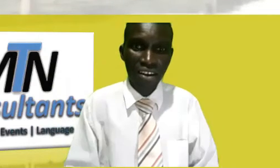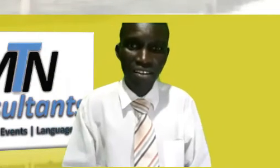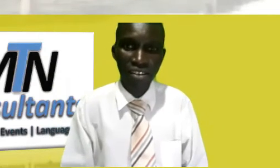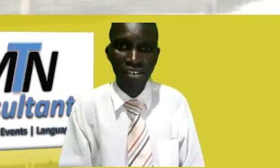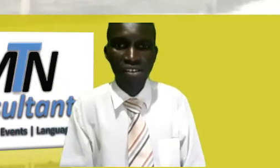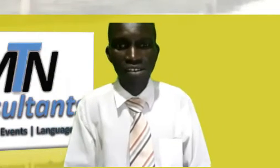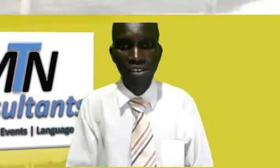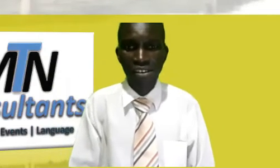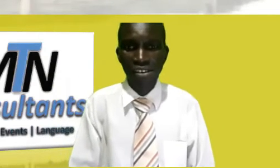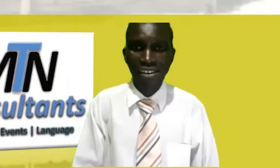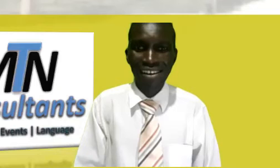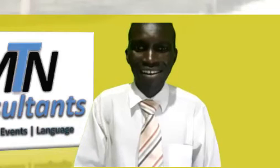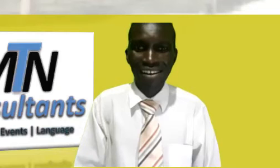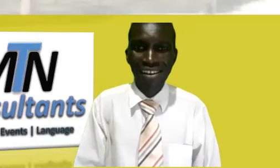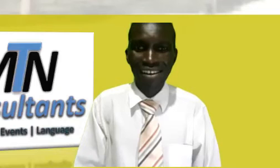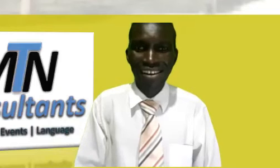I